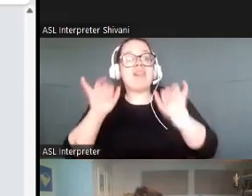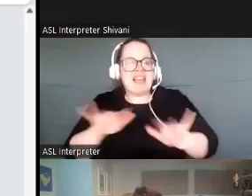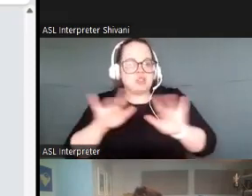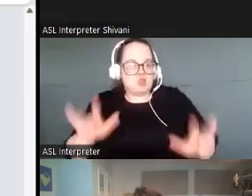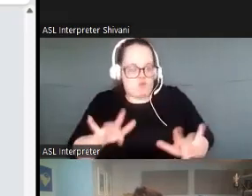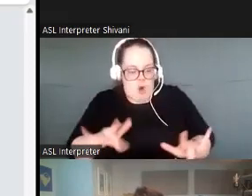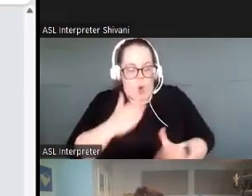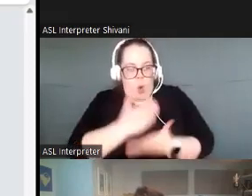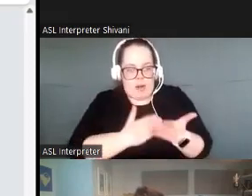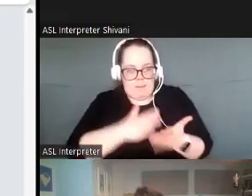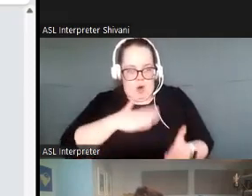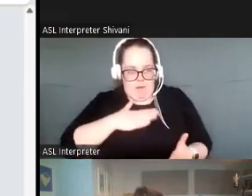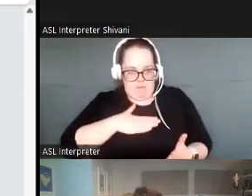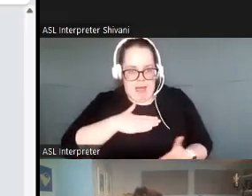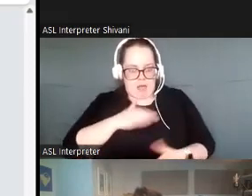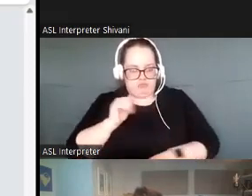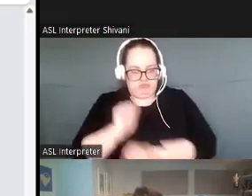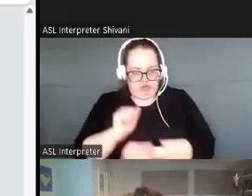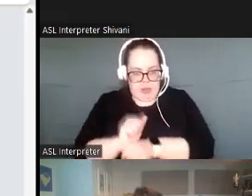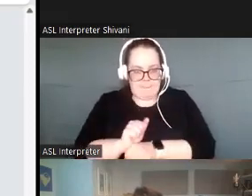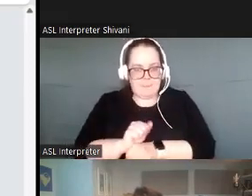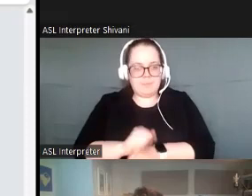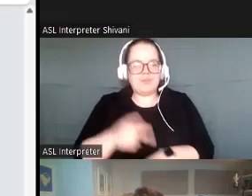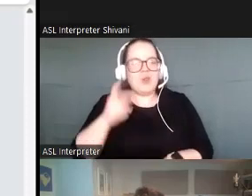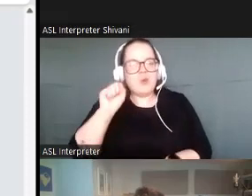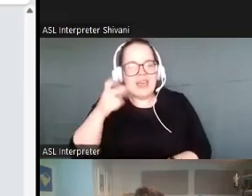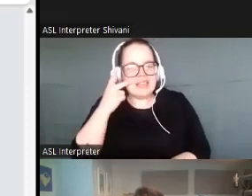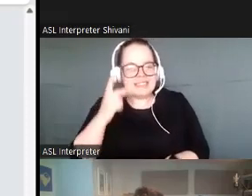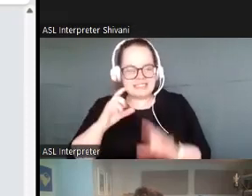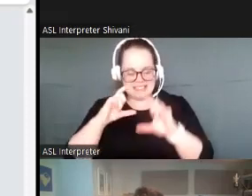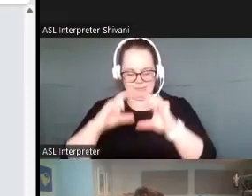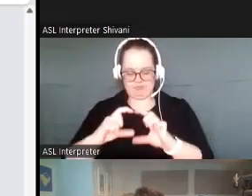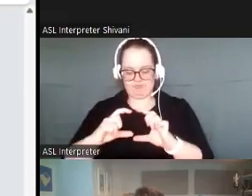do as a manager. You see the artist is in the middle there and the